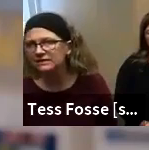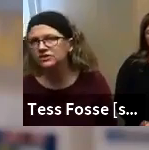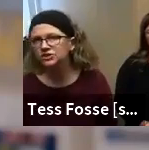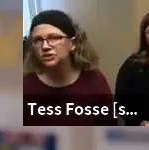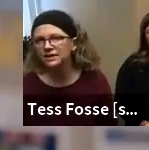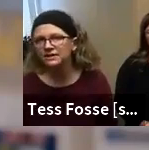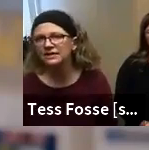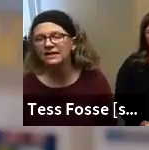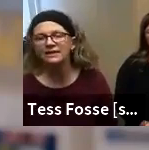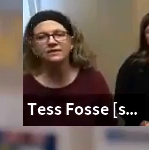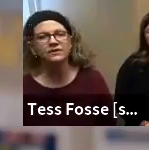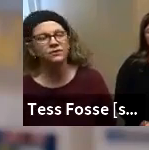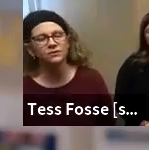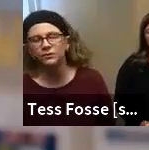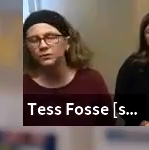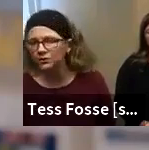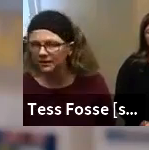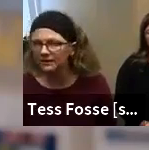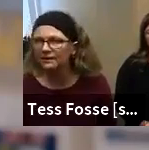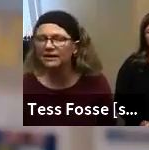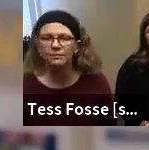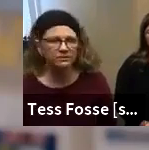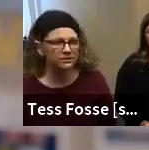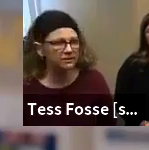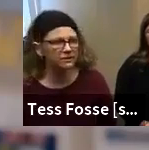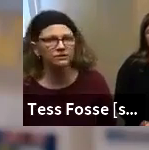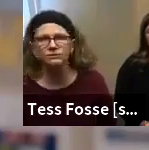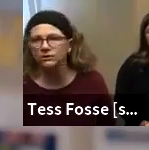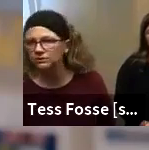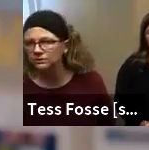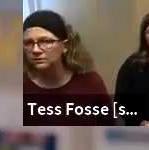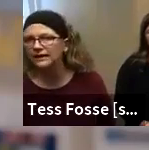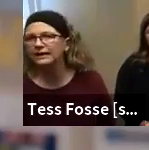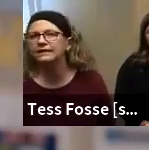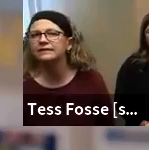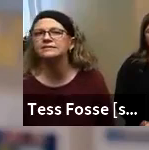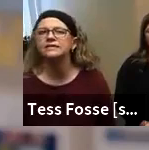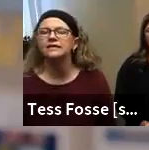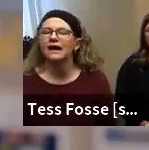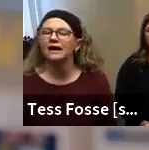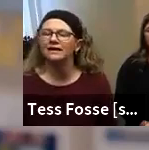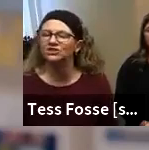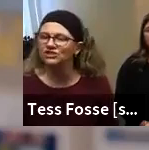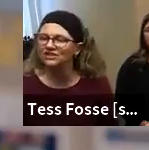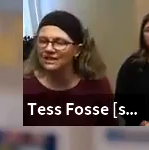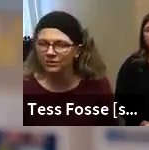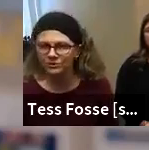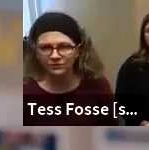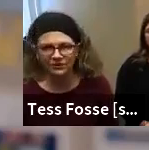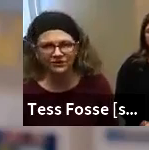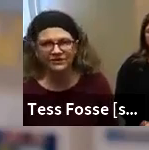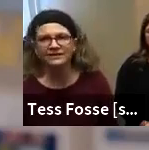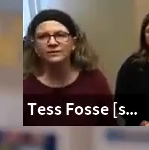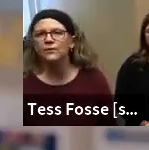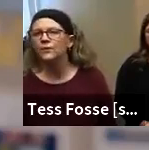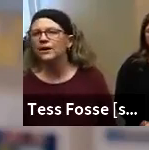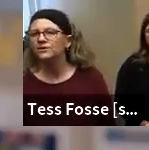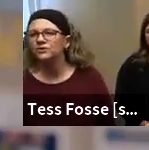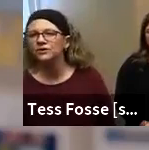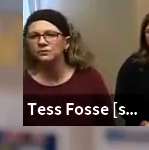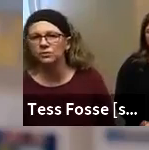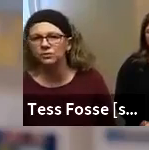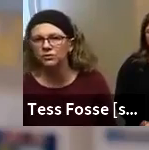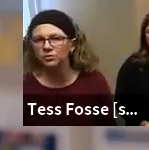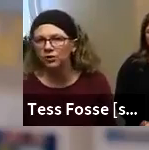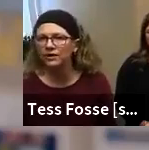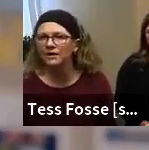grit to do it. And there will be a lot of bumps along the road, and just keep persevering while